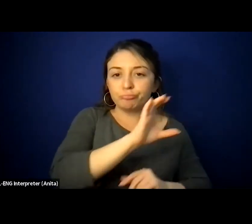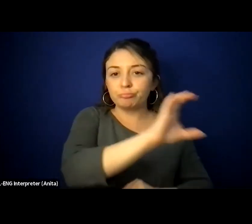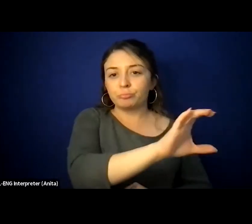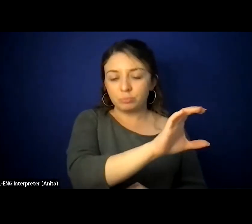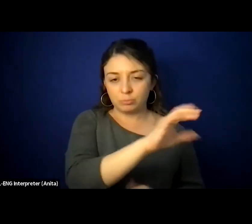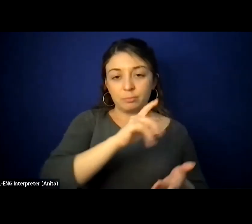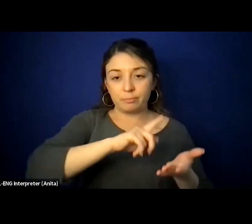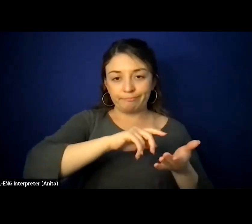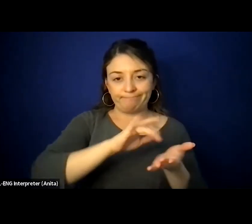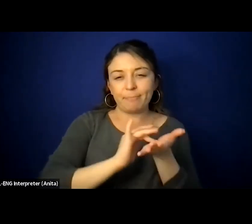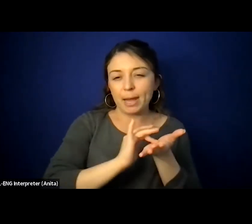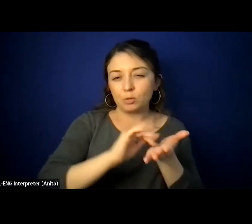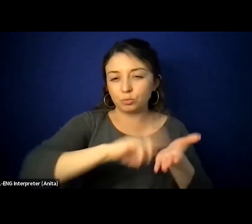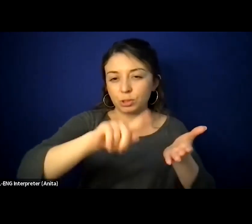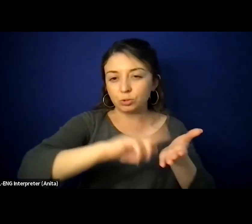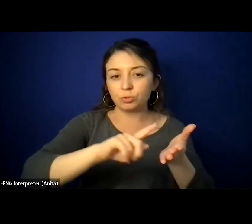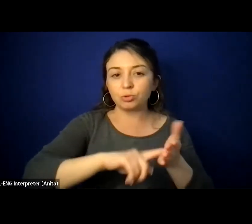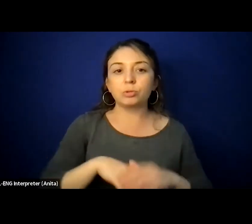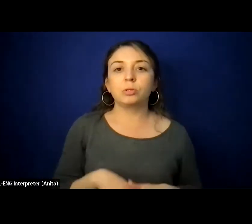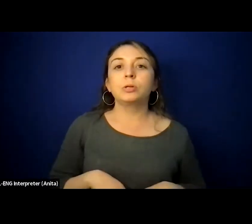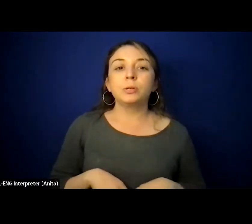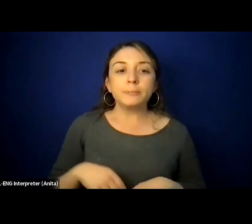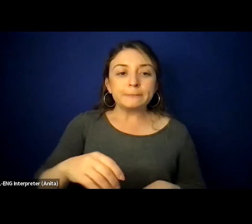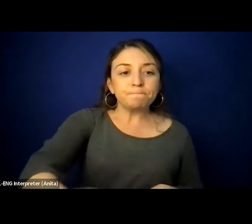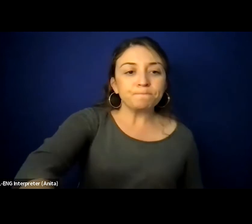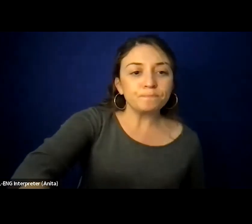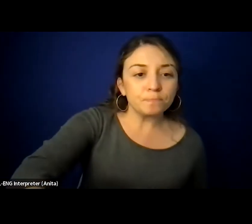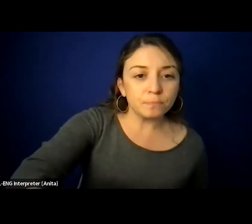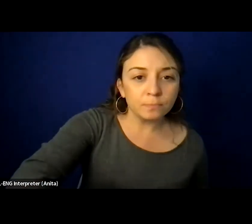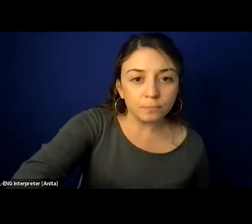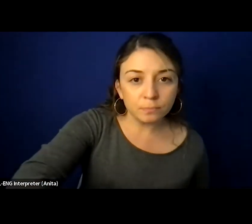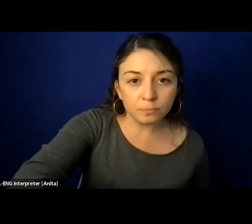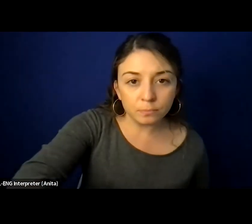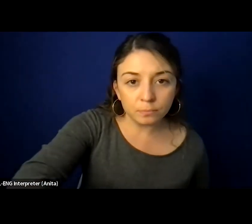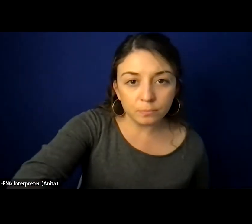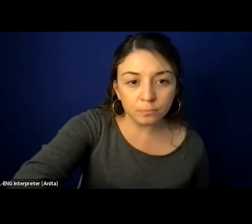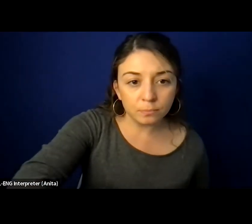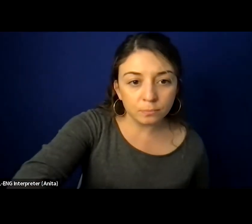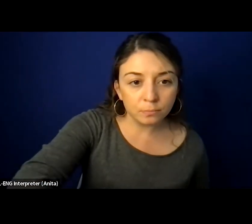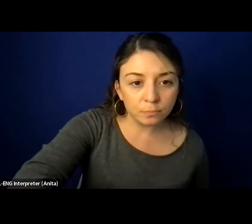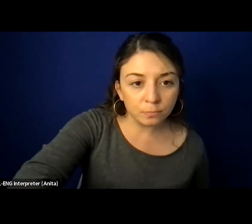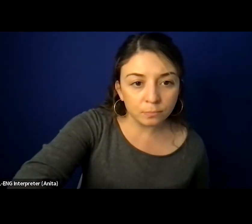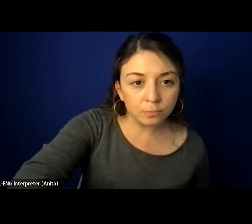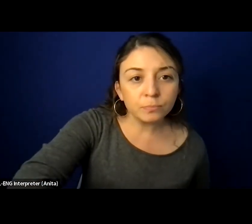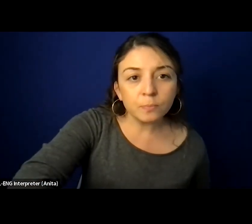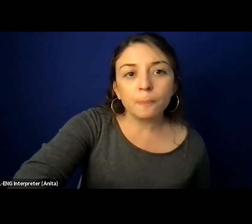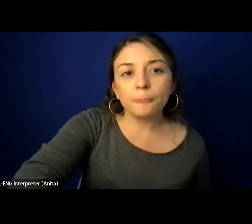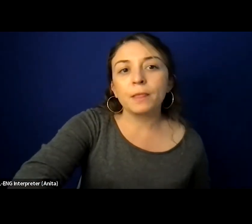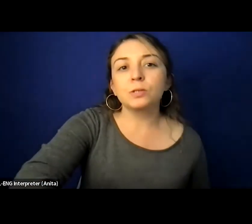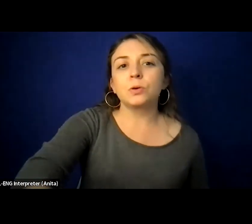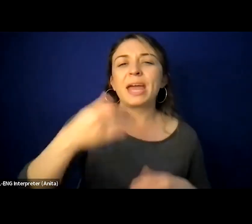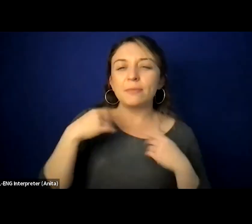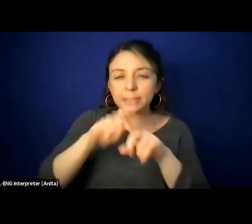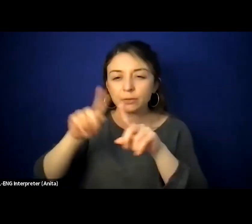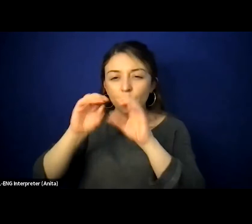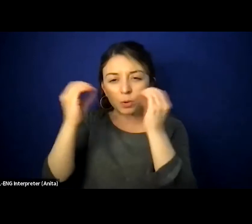organizations included Muscular Dystrophy Association, MDA, United Cerebral Palsy, UCP, March